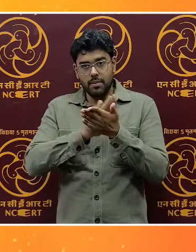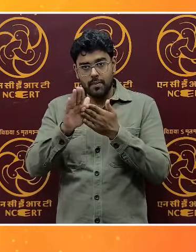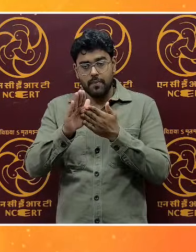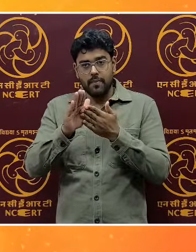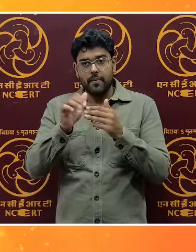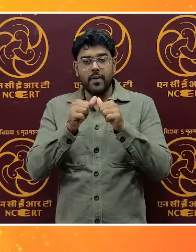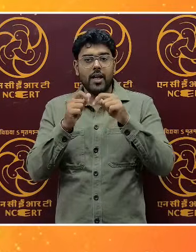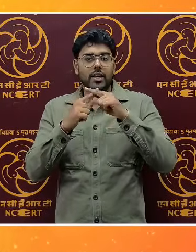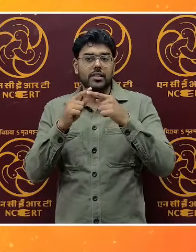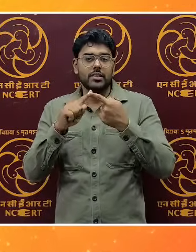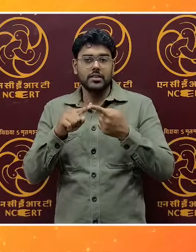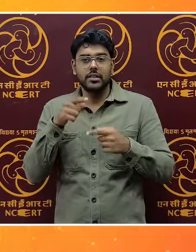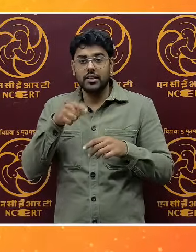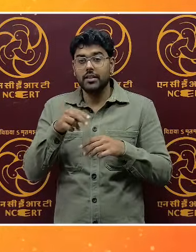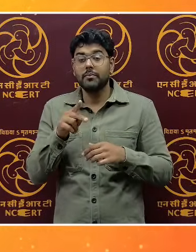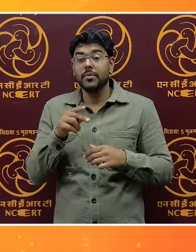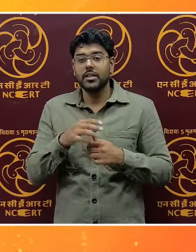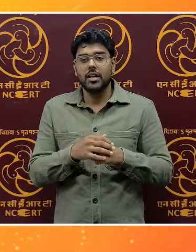forms